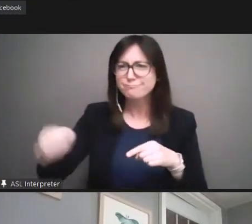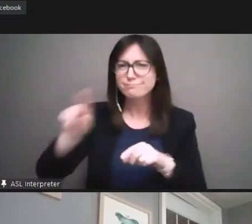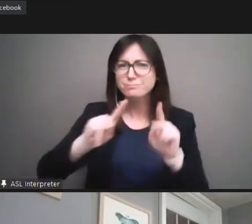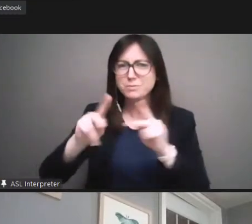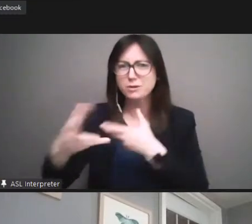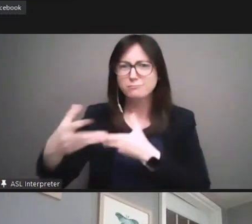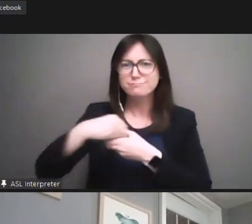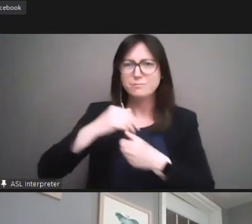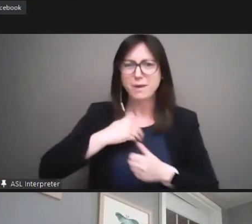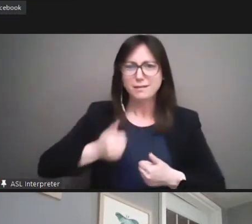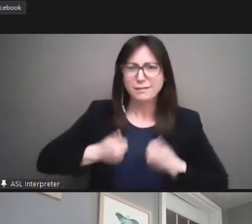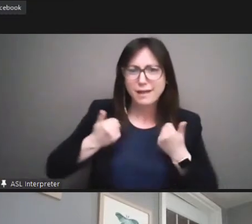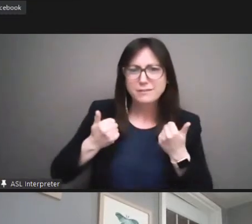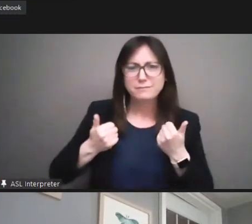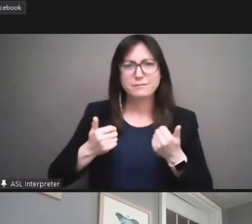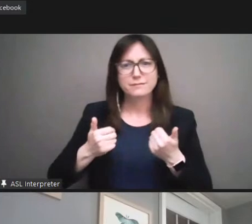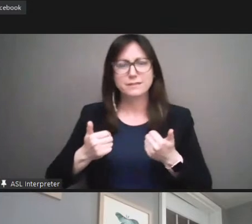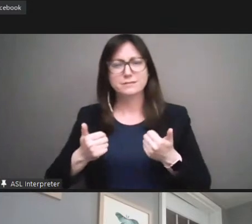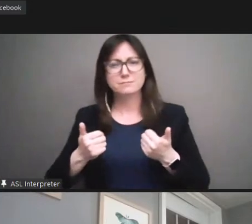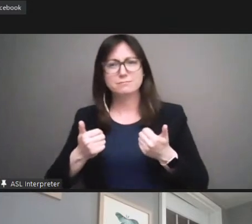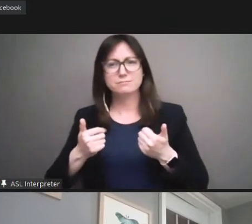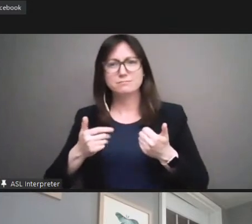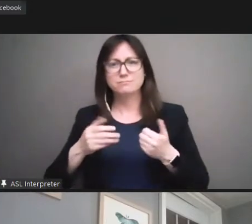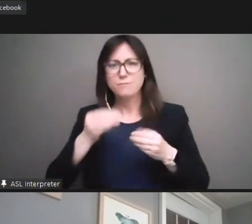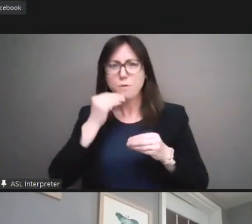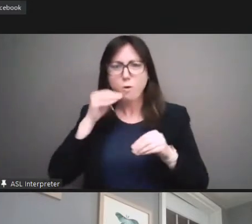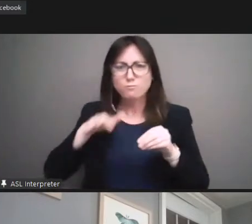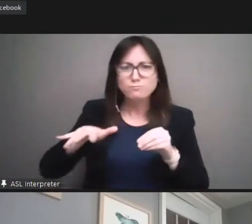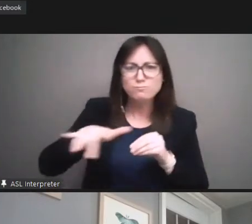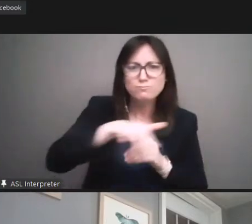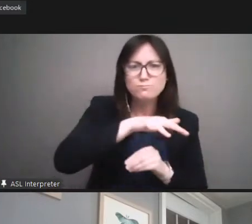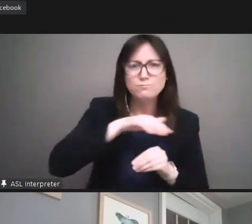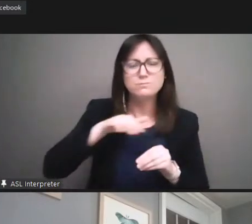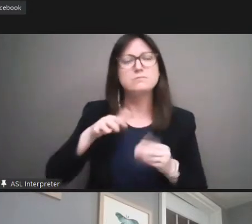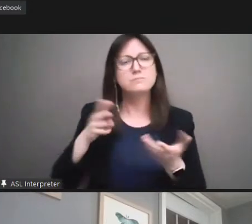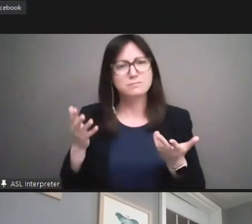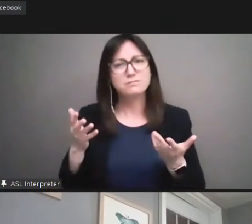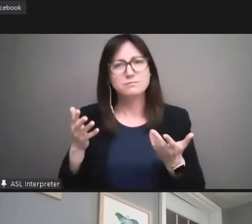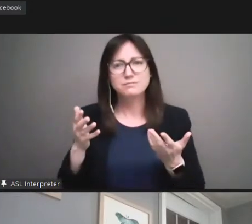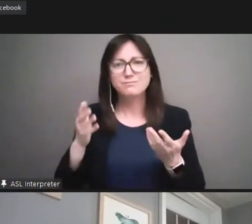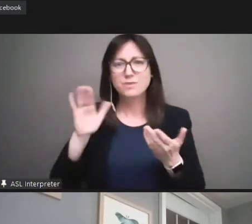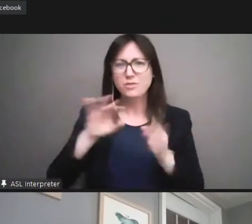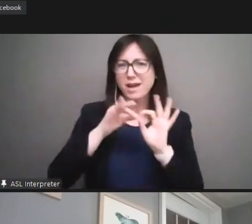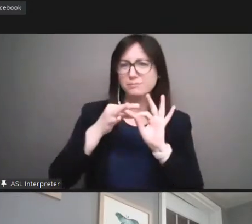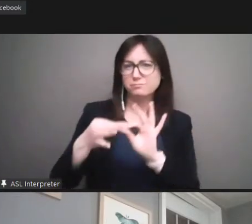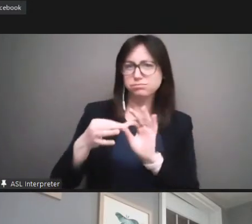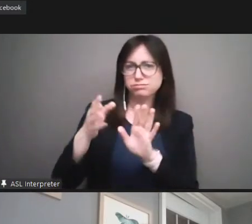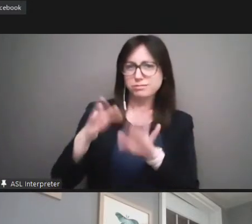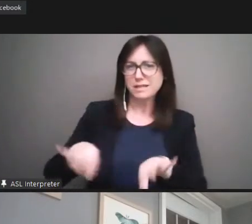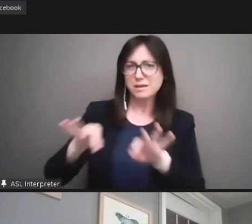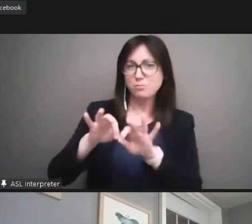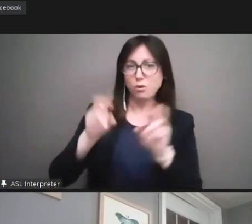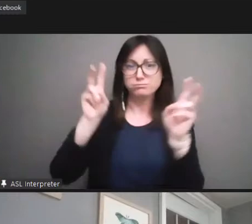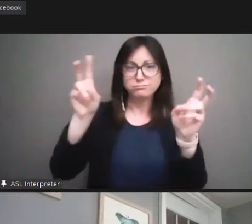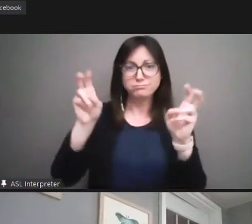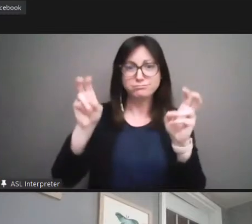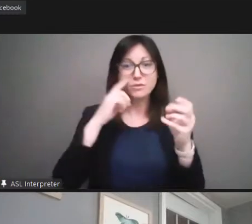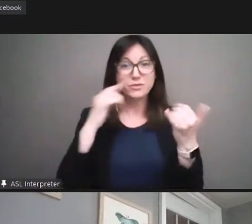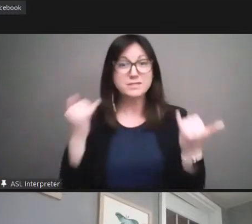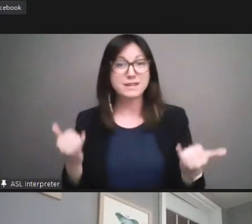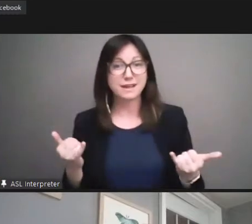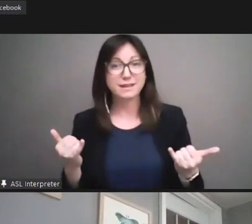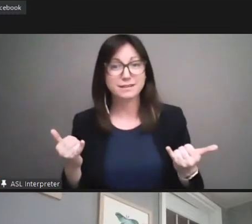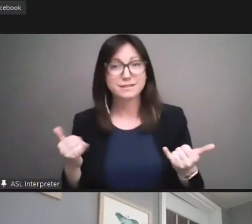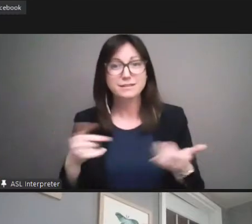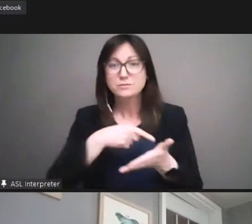we live. And I think that that relates directly to the main question that we're considering this